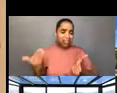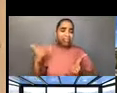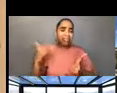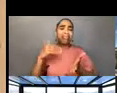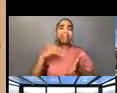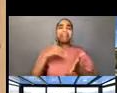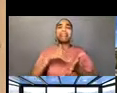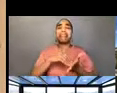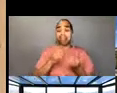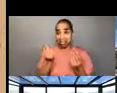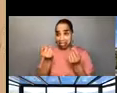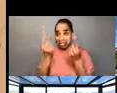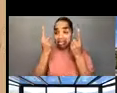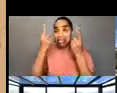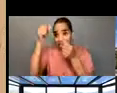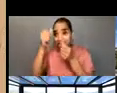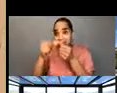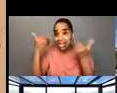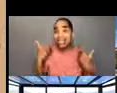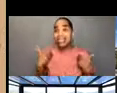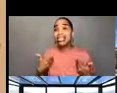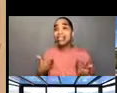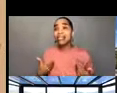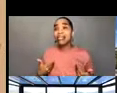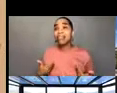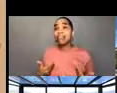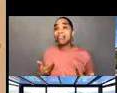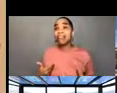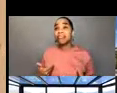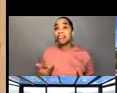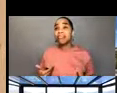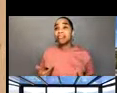Do you ever think of me?